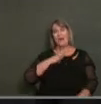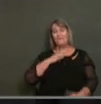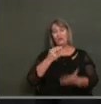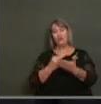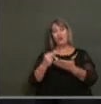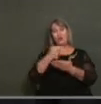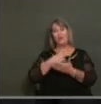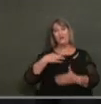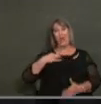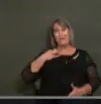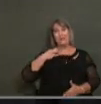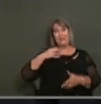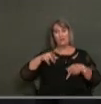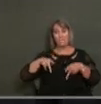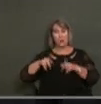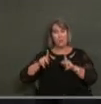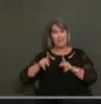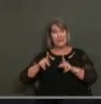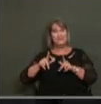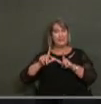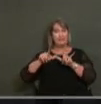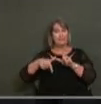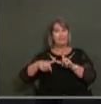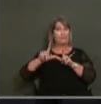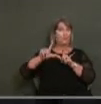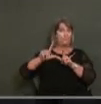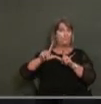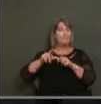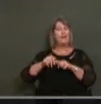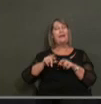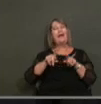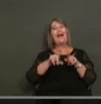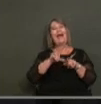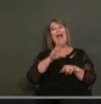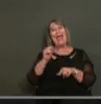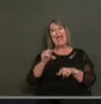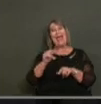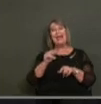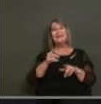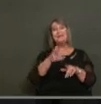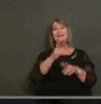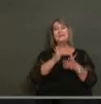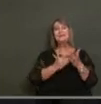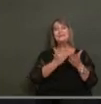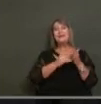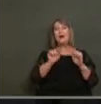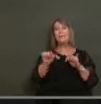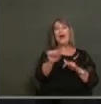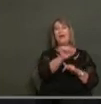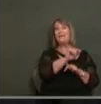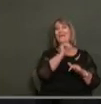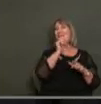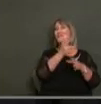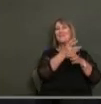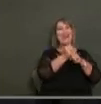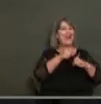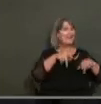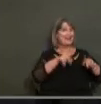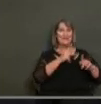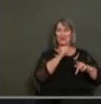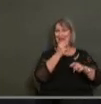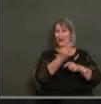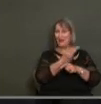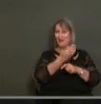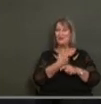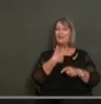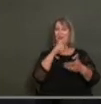review applications for permits and renewals, but to make sure those that are out there that are not getting permits comply. And